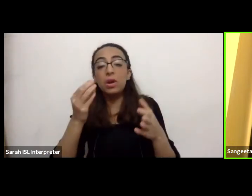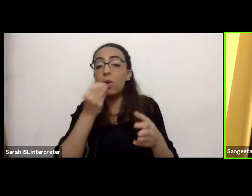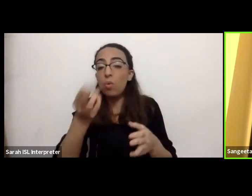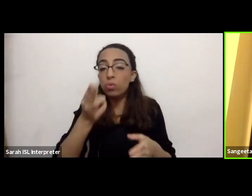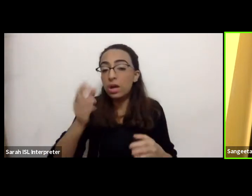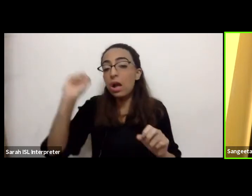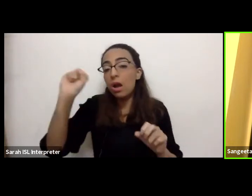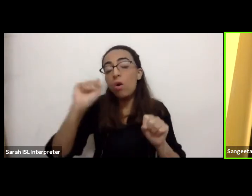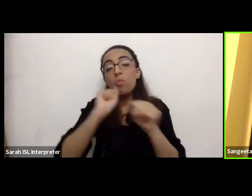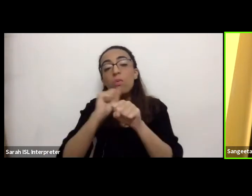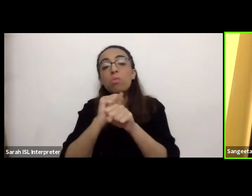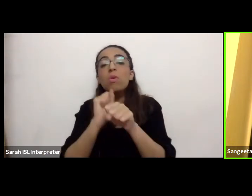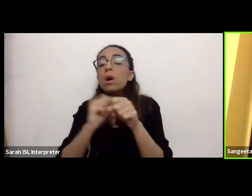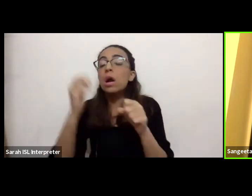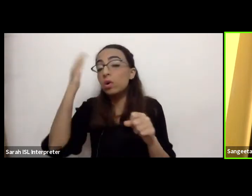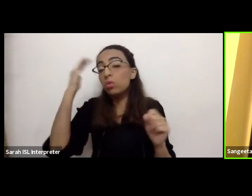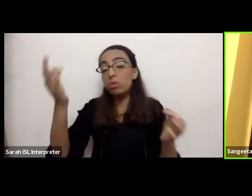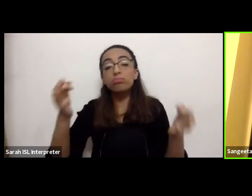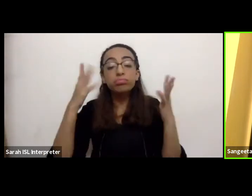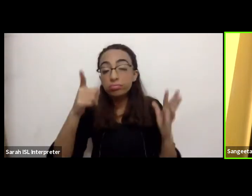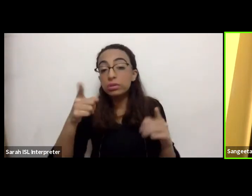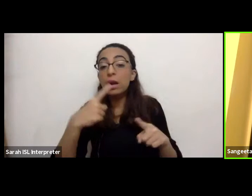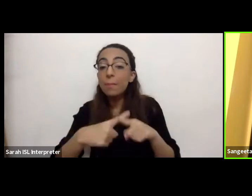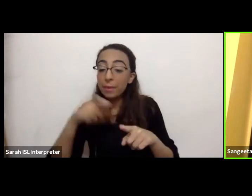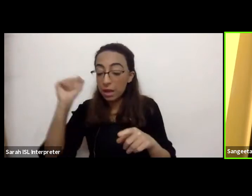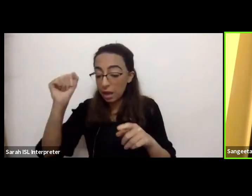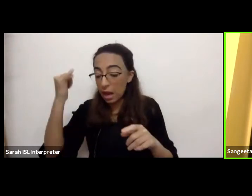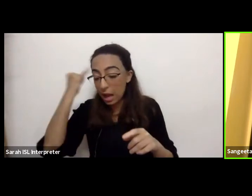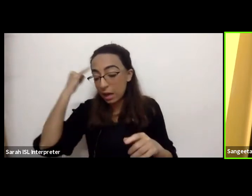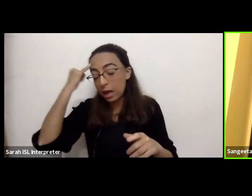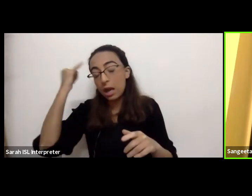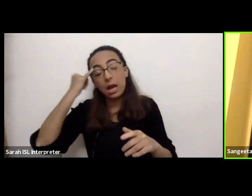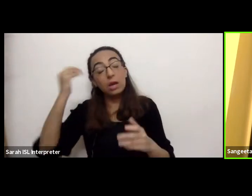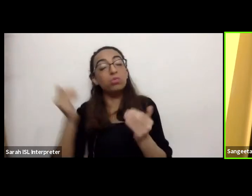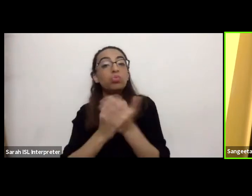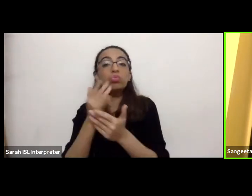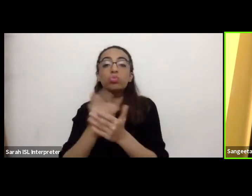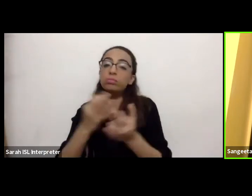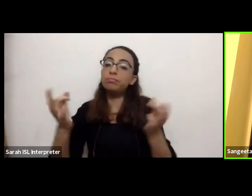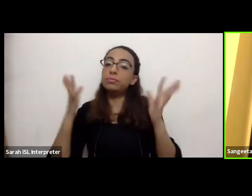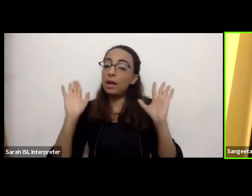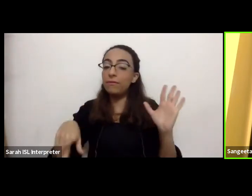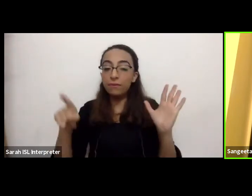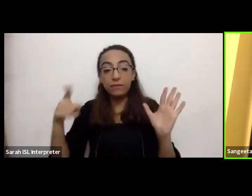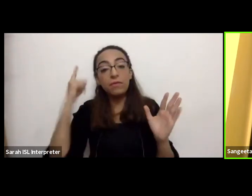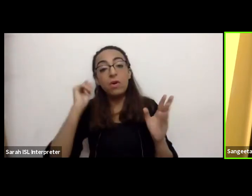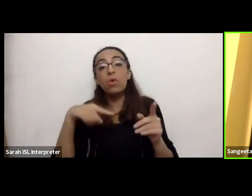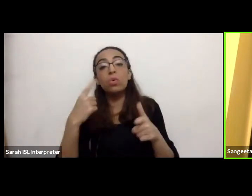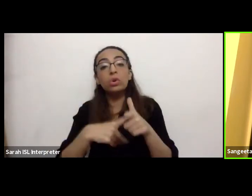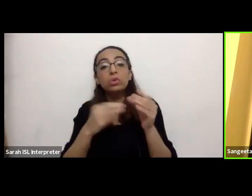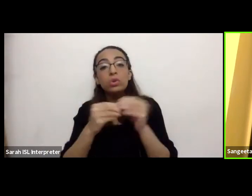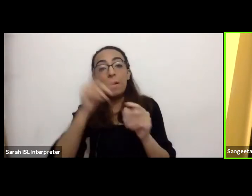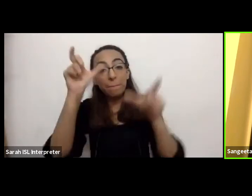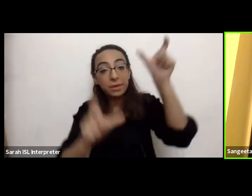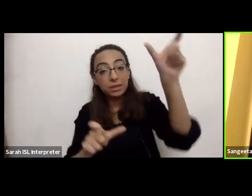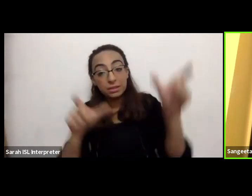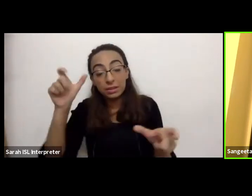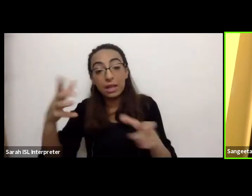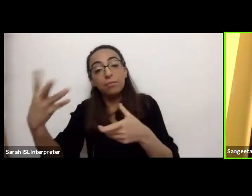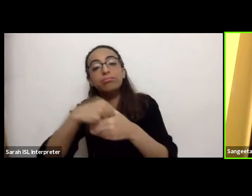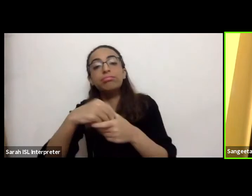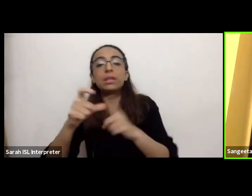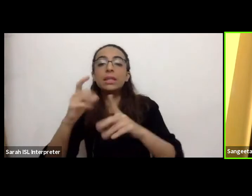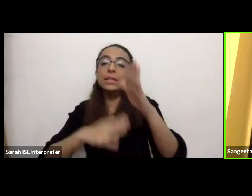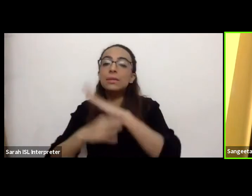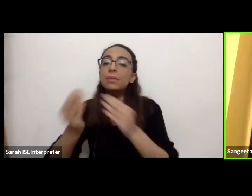several measures and conceptualized innovative ideas to ensure that all employees with disabilities are